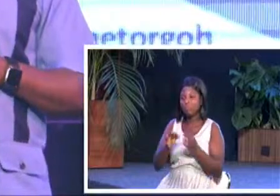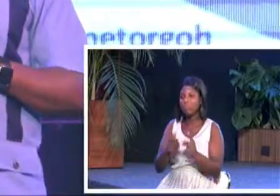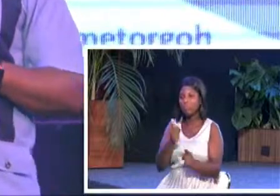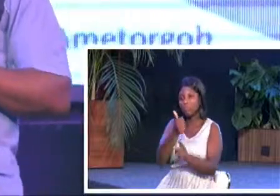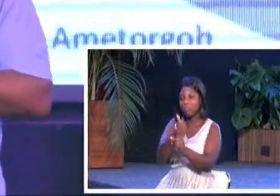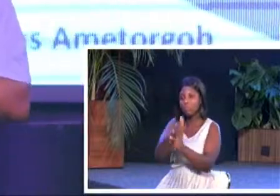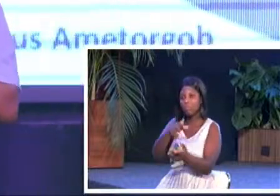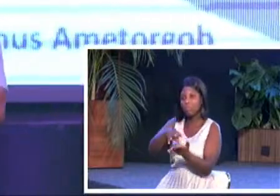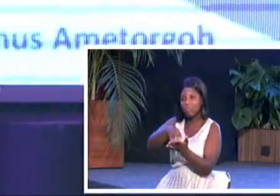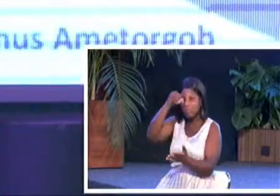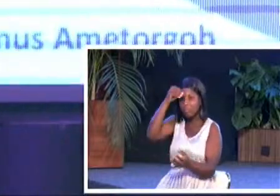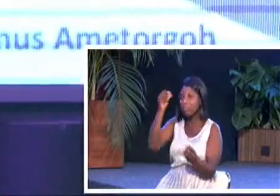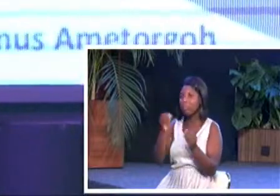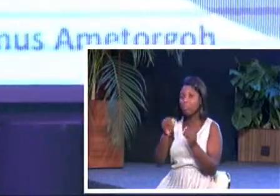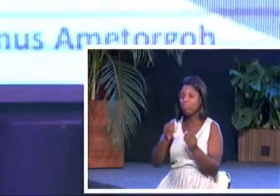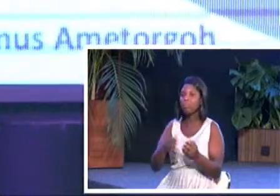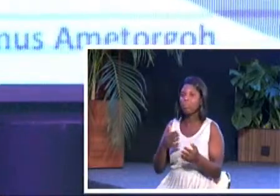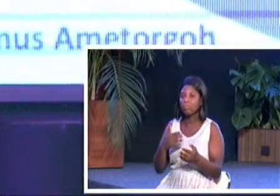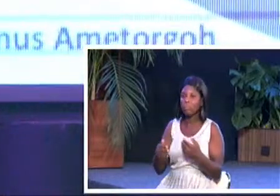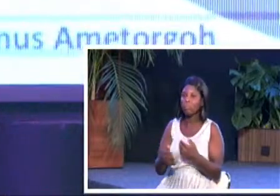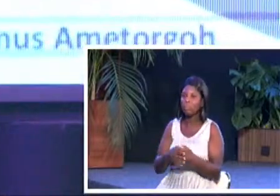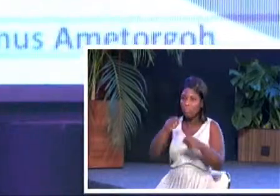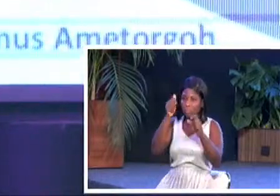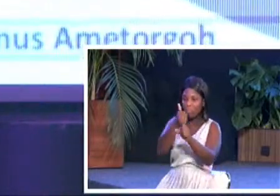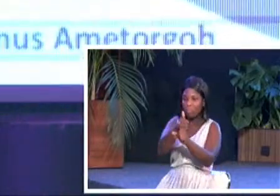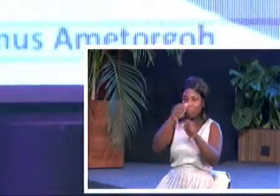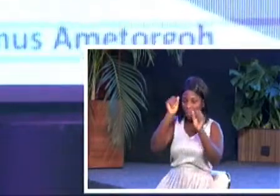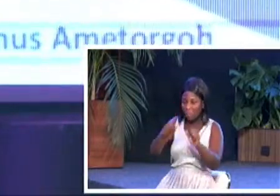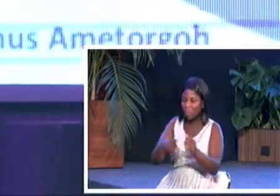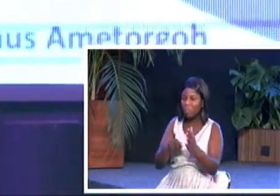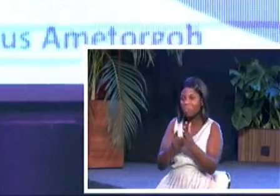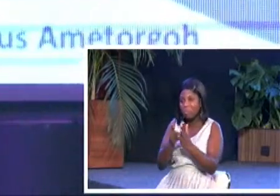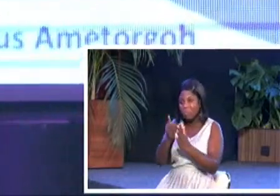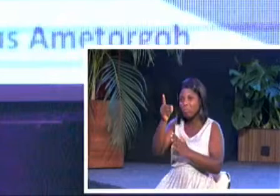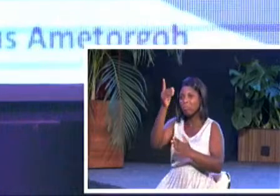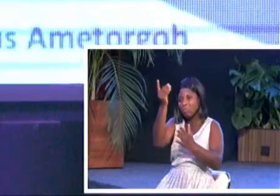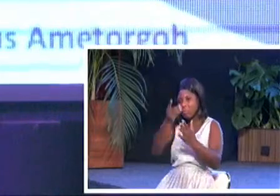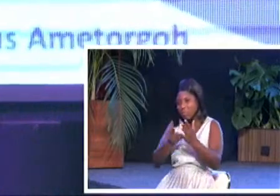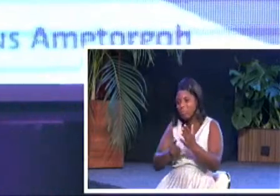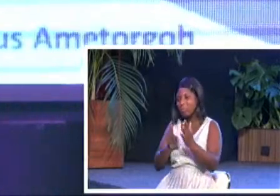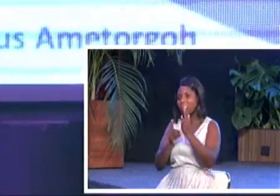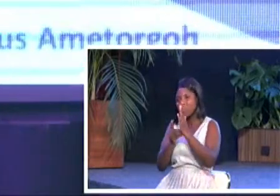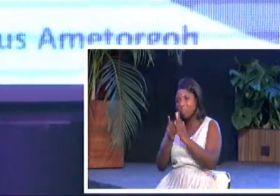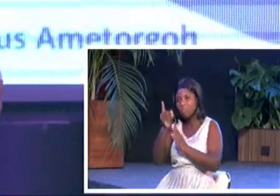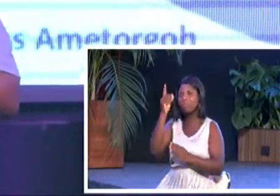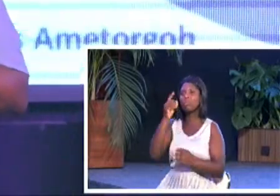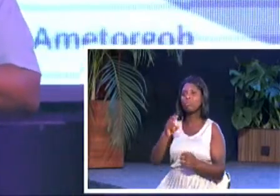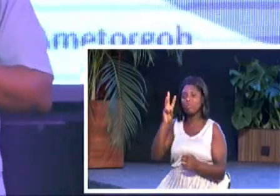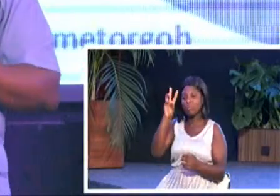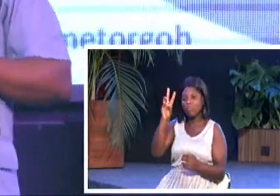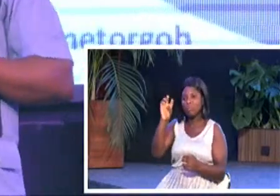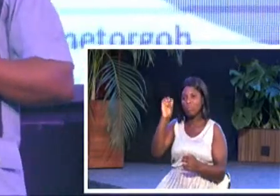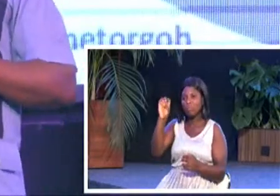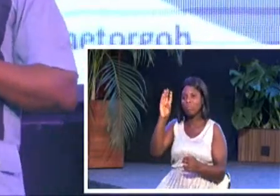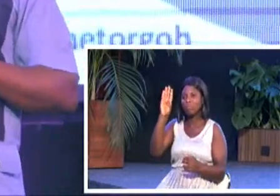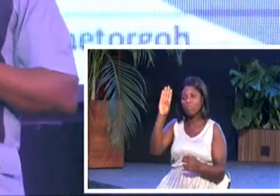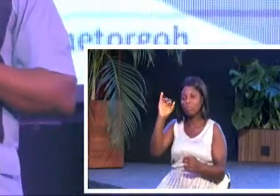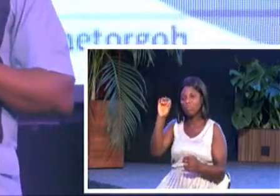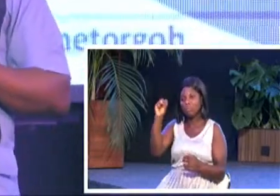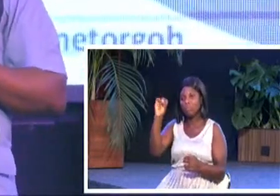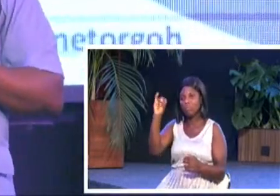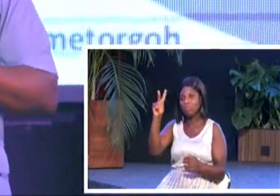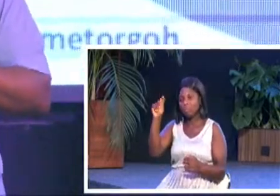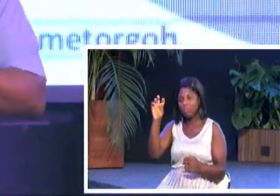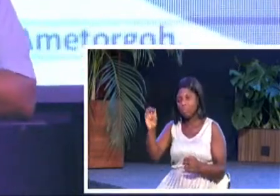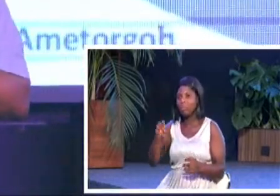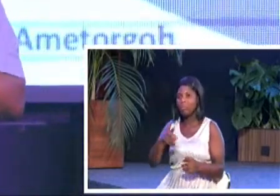web development, you can design websites for people. Companies are looking for people who can design websites, and this is something